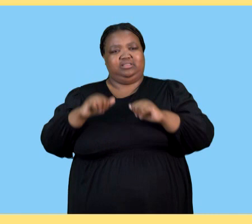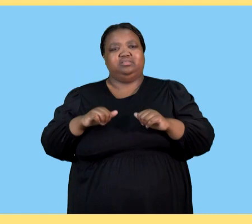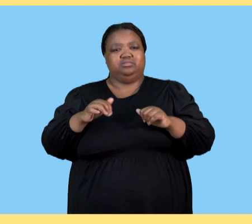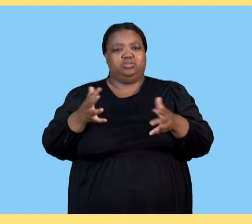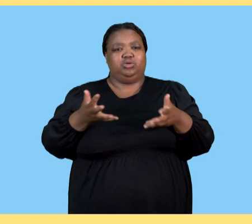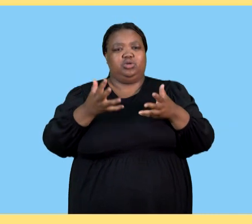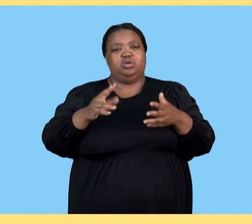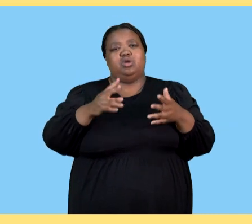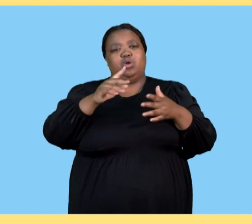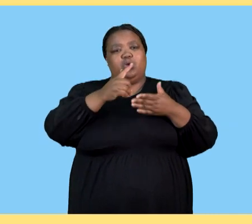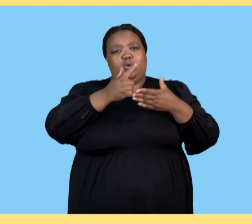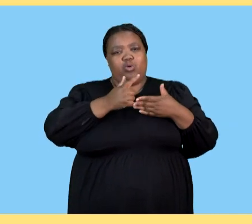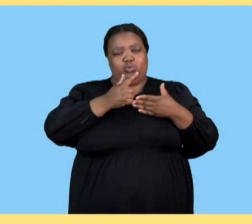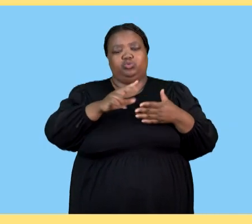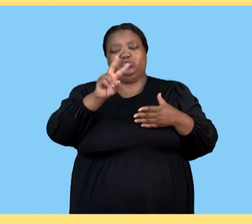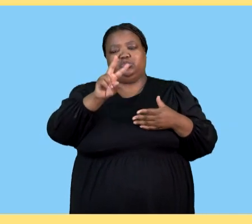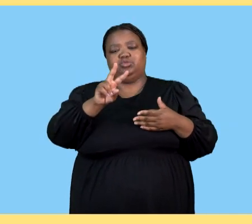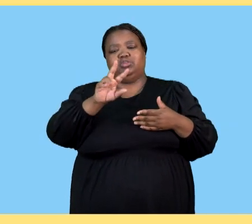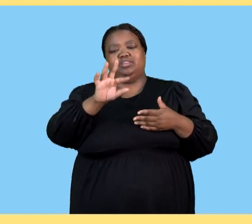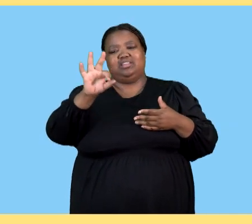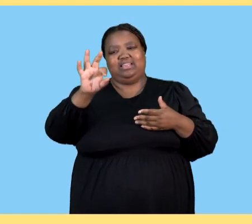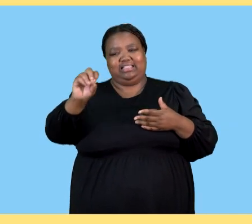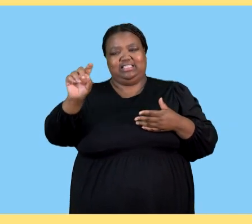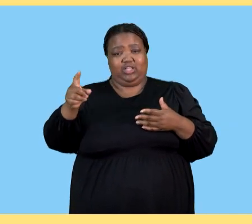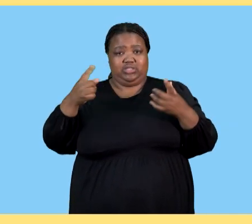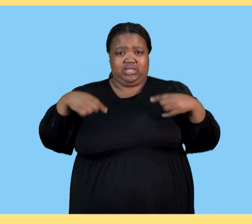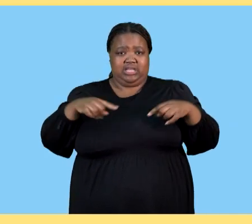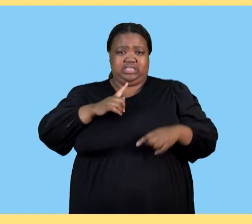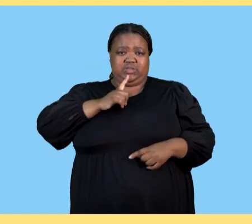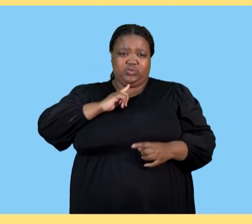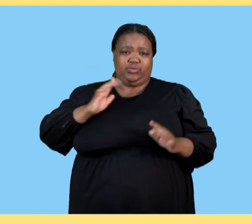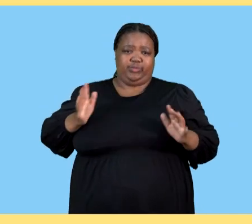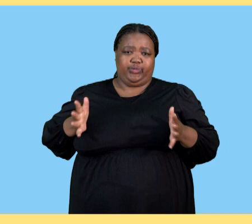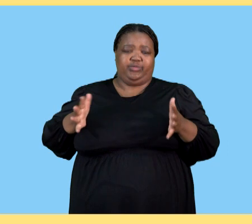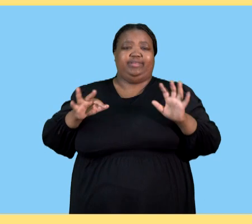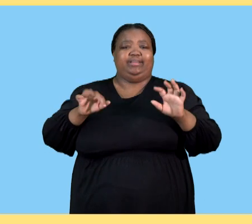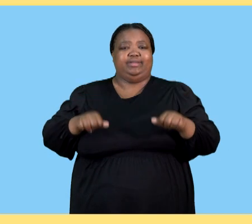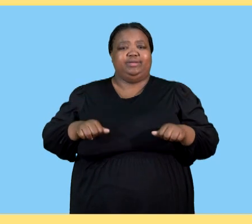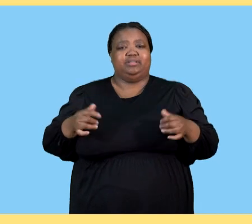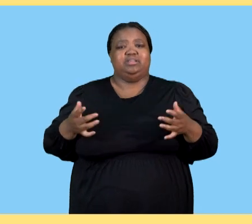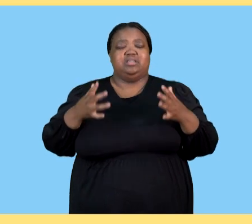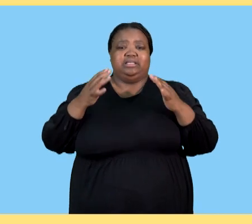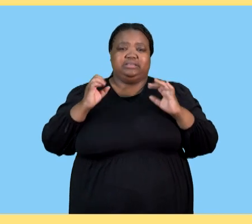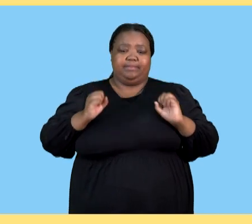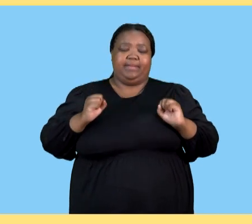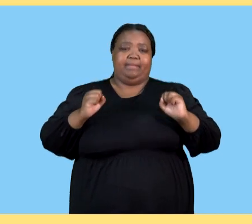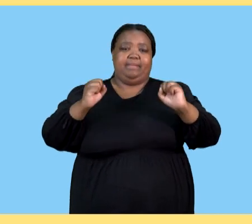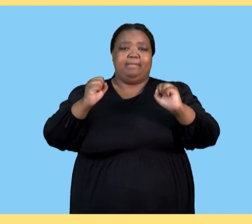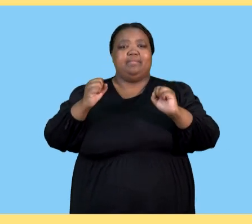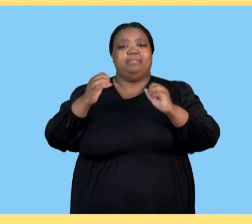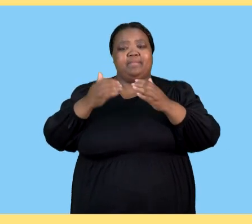I'll take the loan at the end, which is 230,000. We have been told that we'll make the